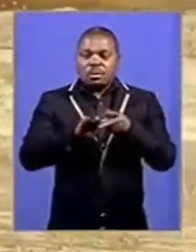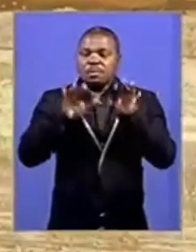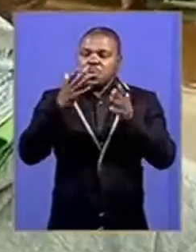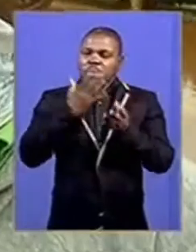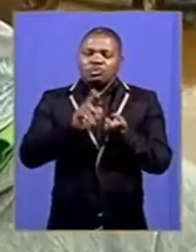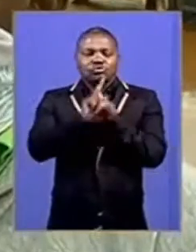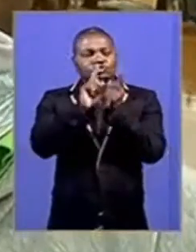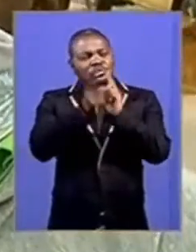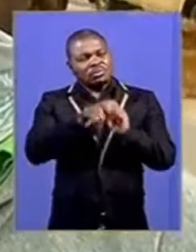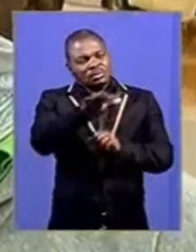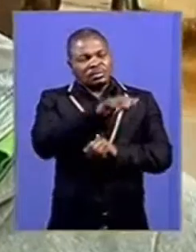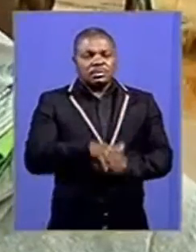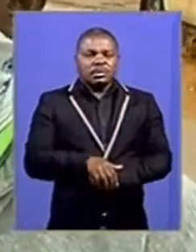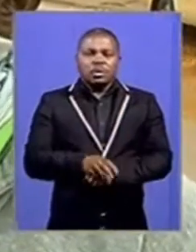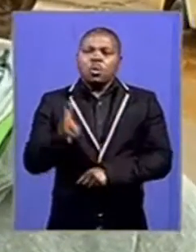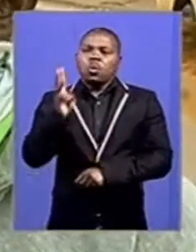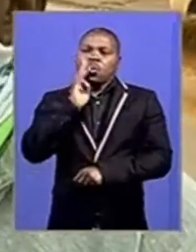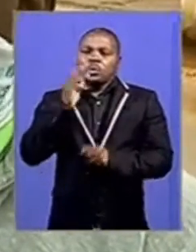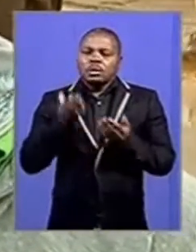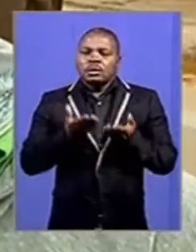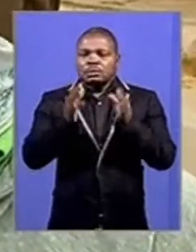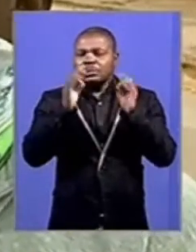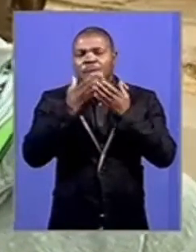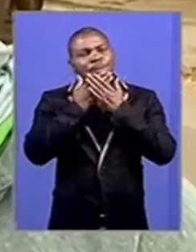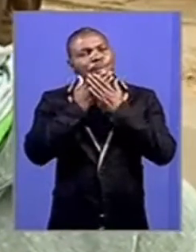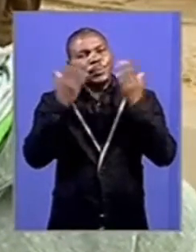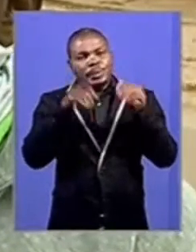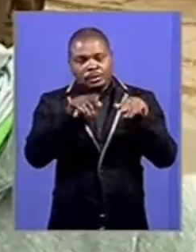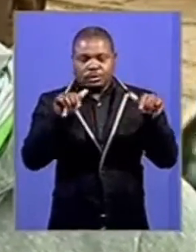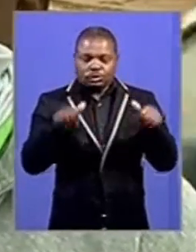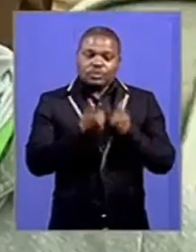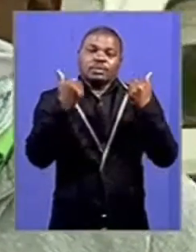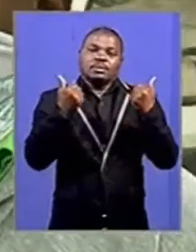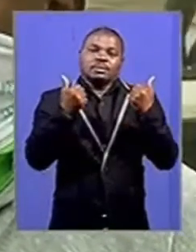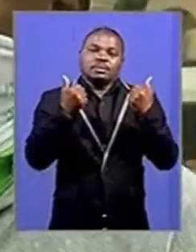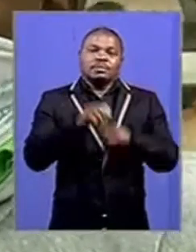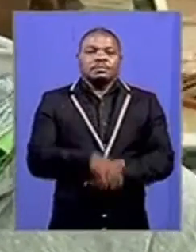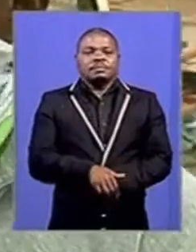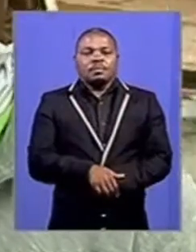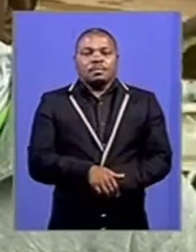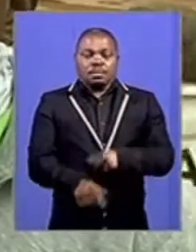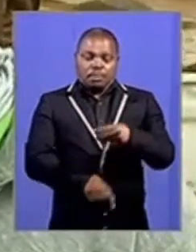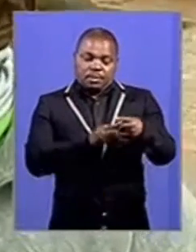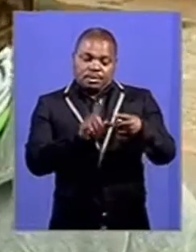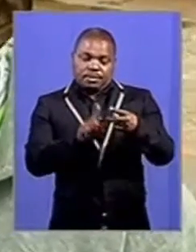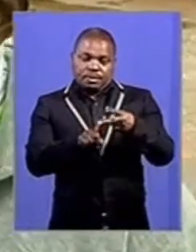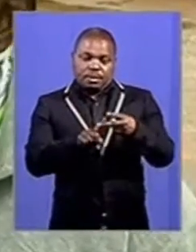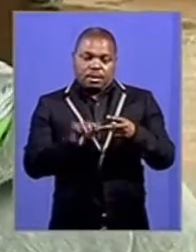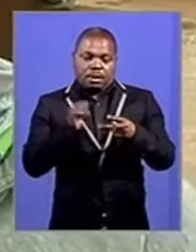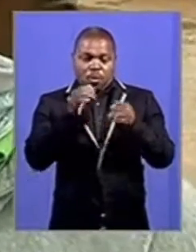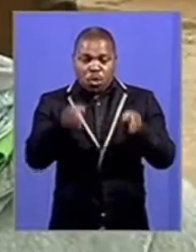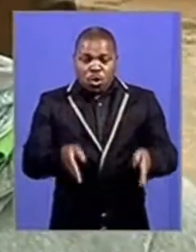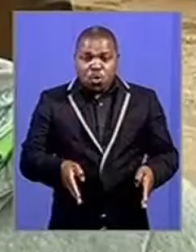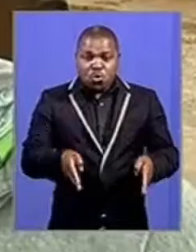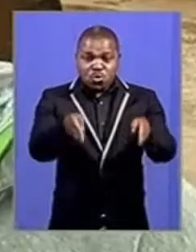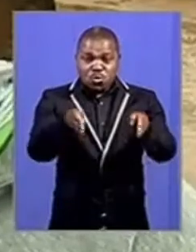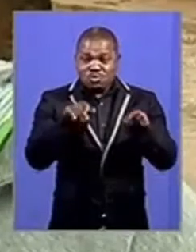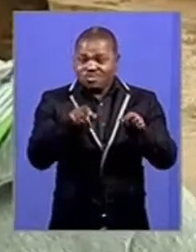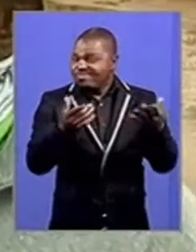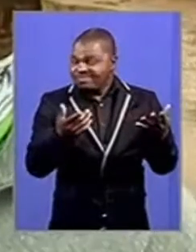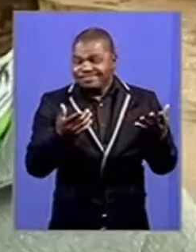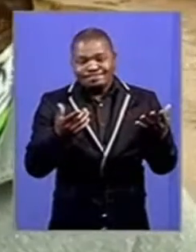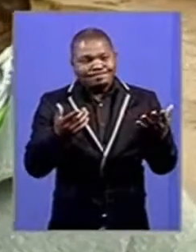diphetogo. There is no adequate water supply. That is the challenge that we are encountering. And another thing, our roads are not that they've